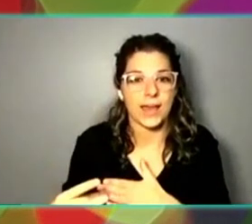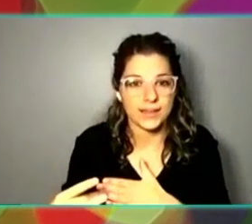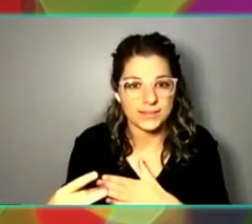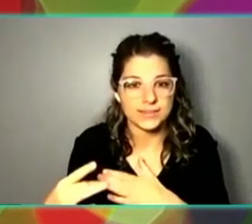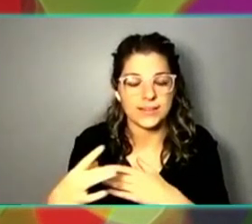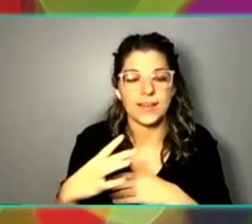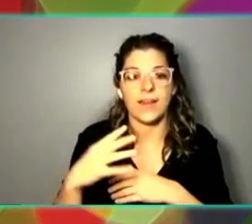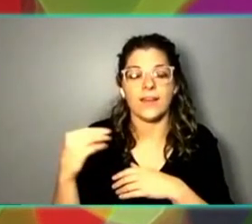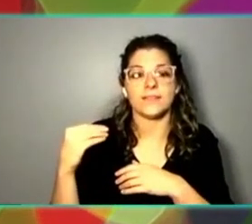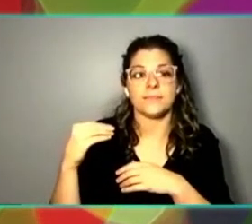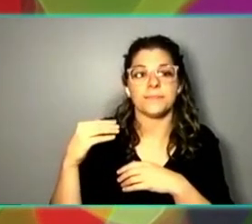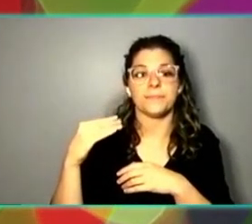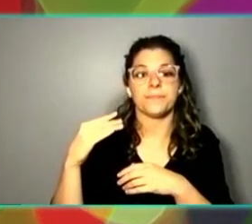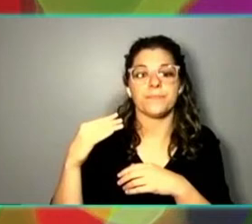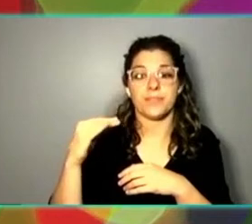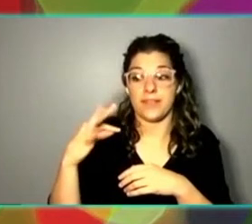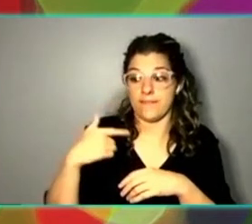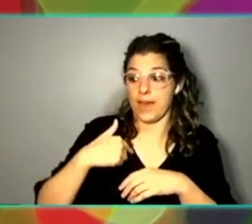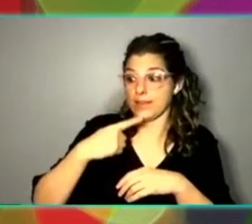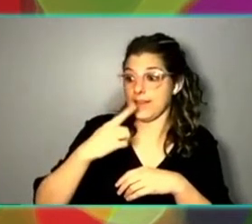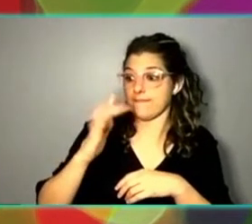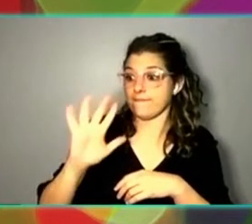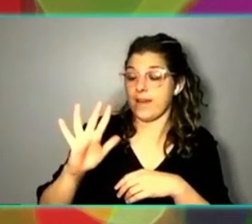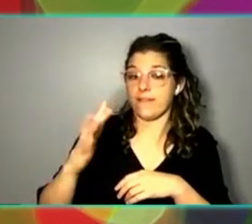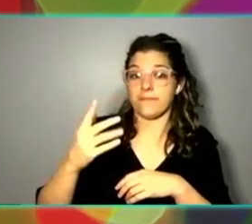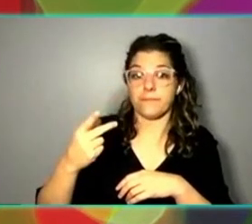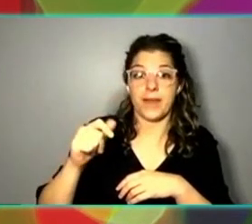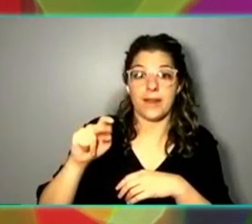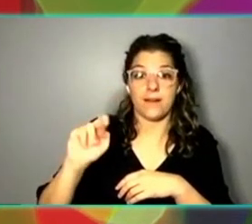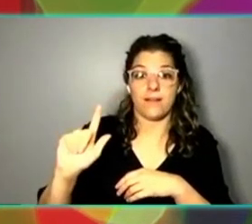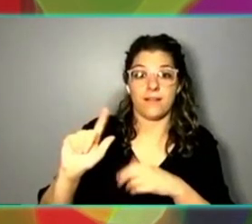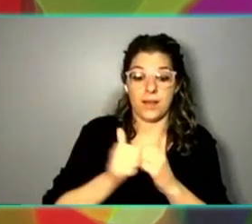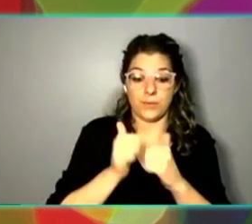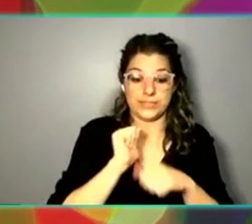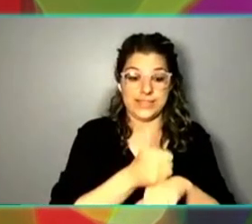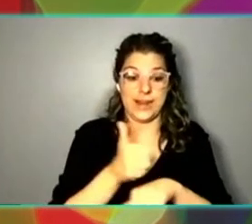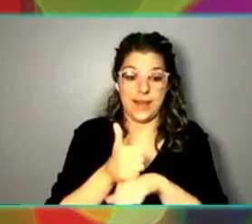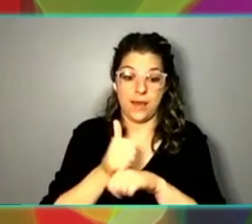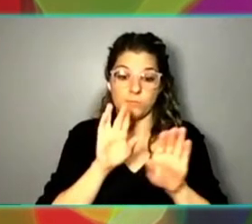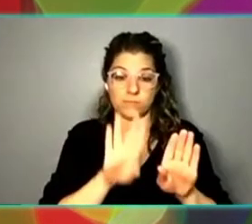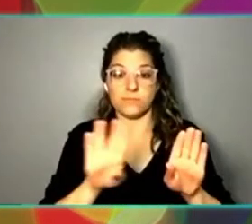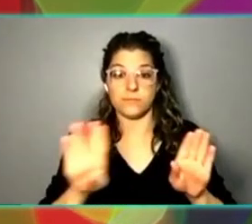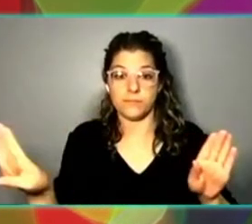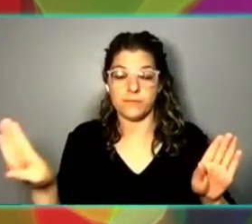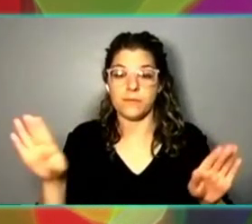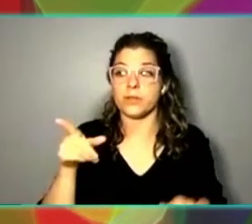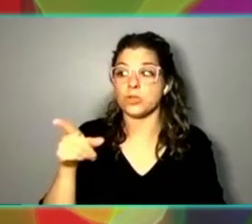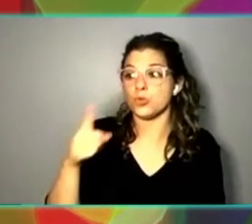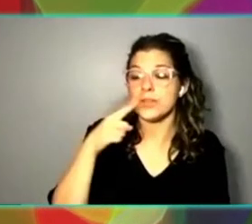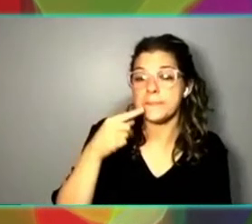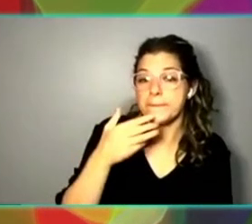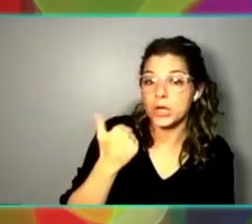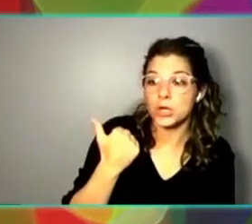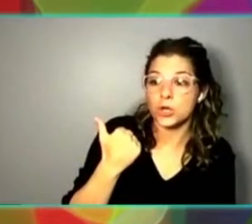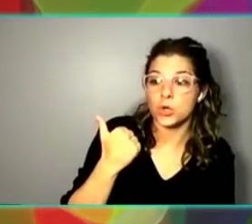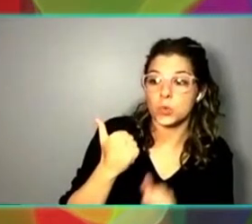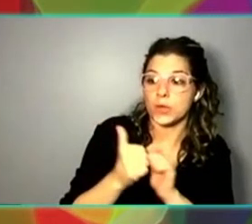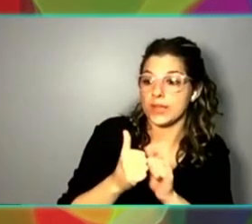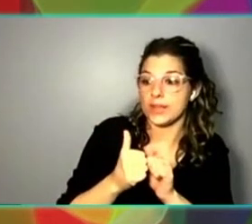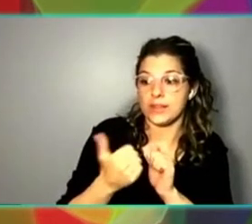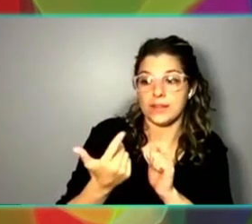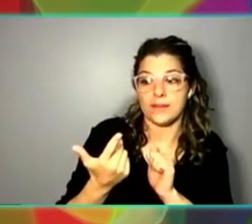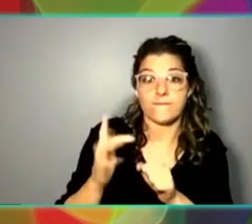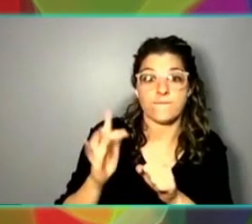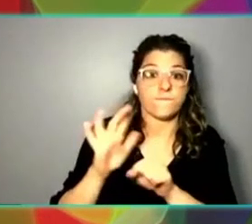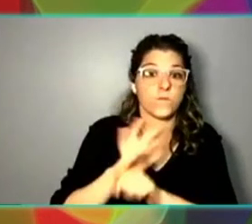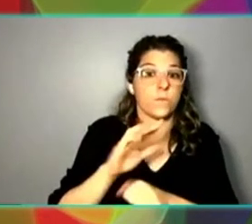And, you know, if I say five panels and this is how it's set up, but you think it would be better with, you know, a full